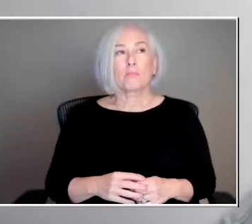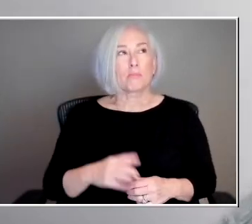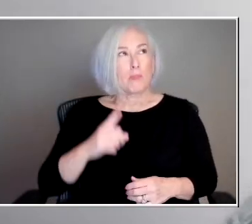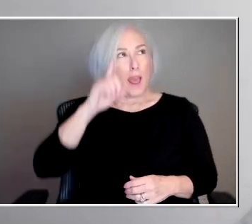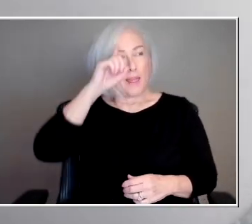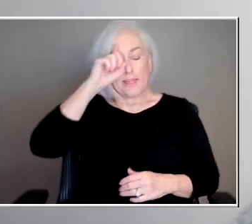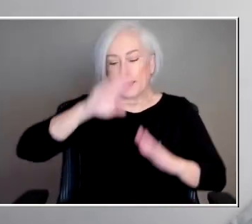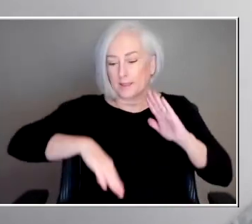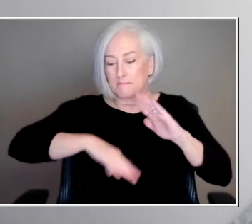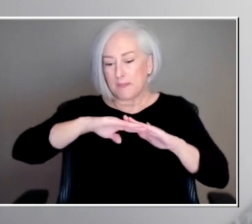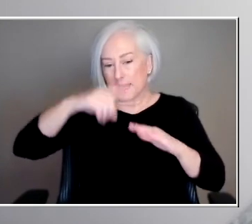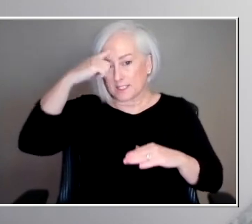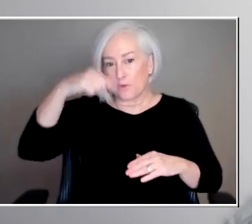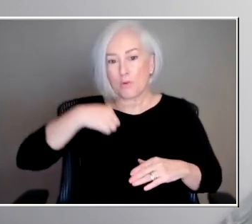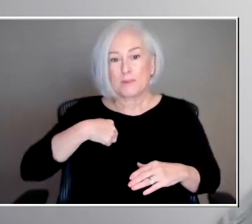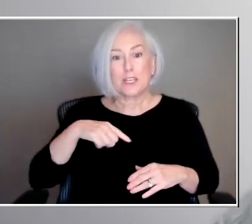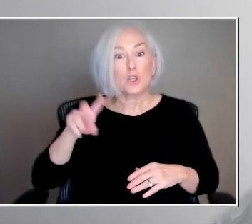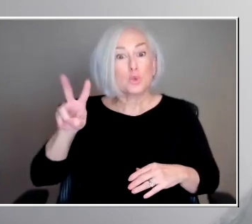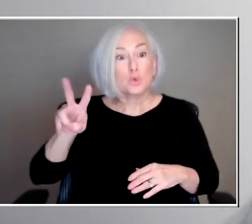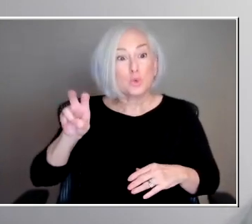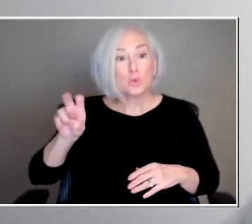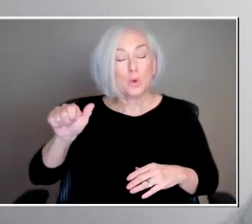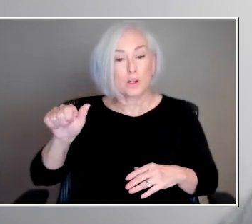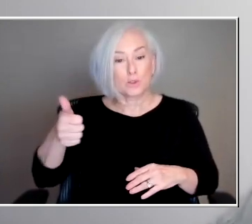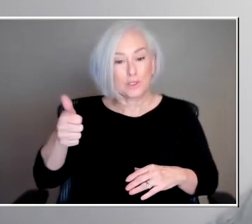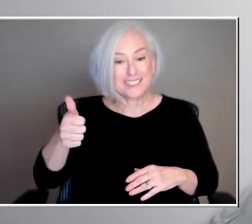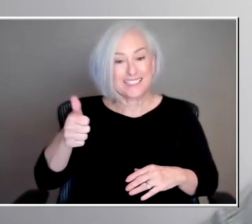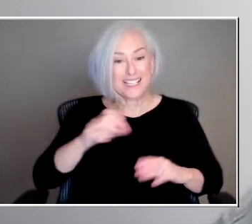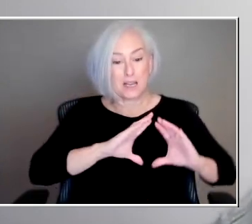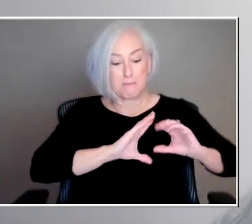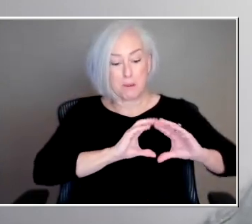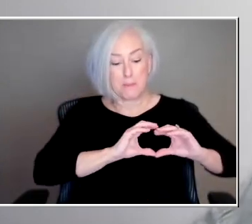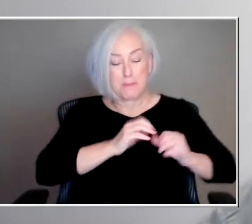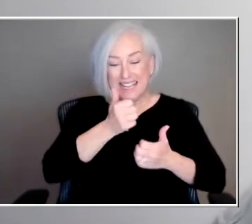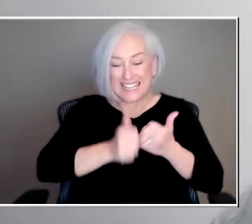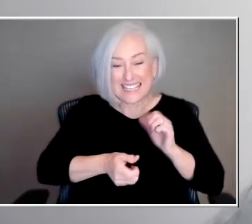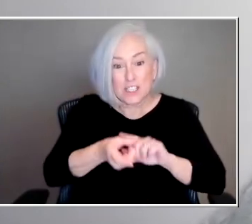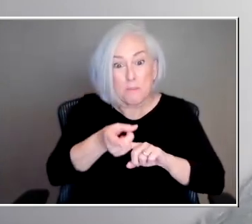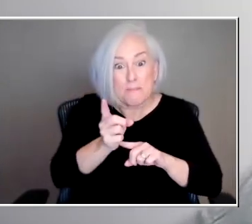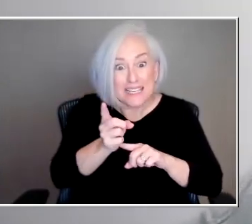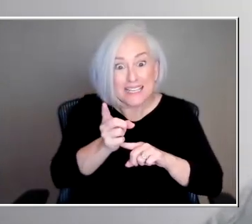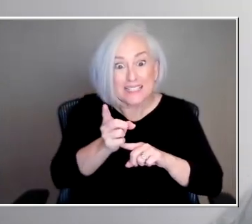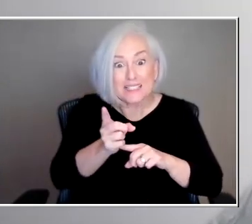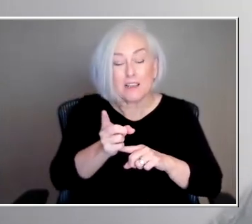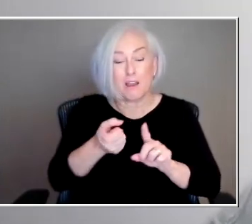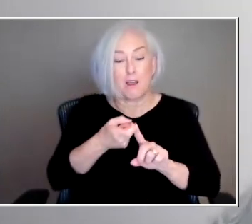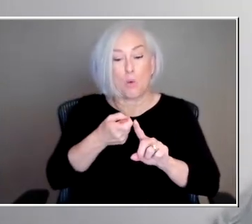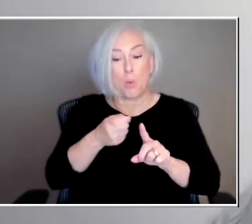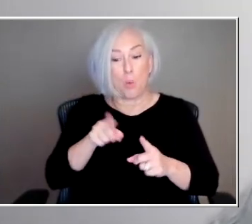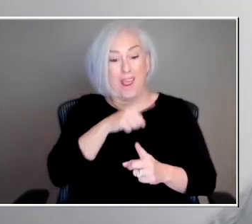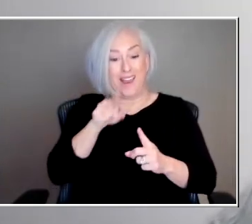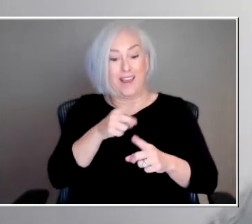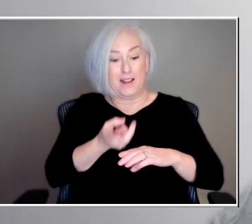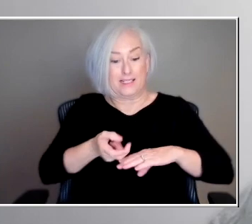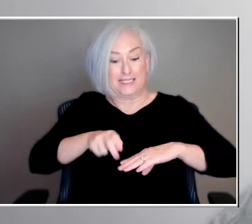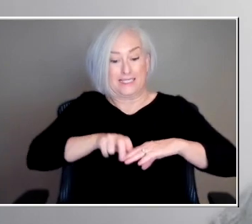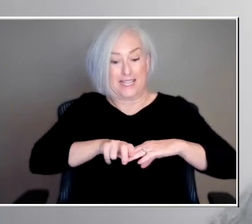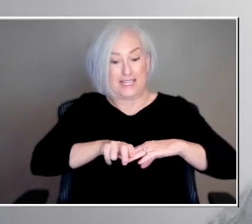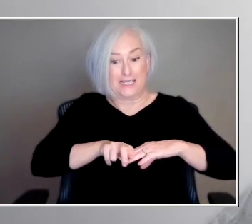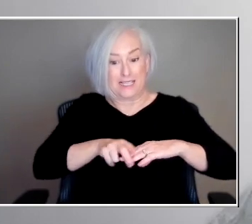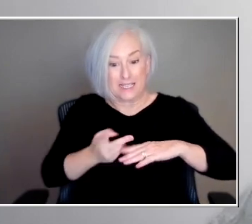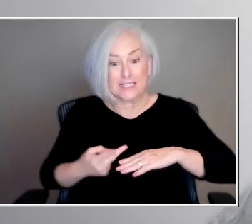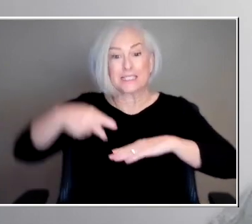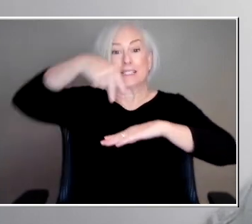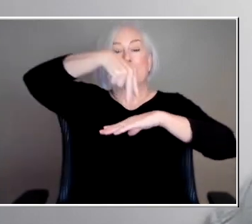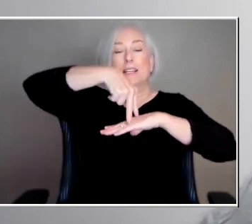to was 210 beats per minute, from going sitting to going standing. And I remember standing over my stove while